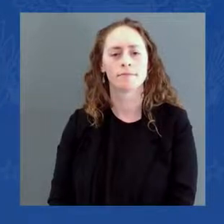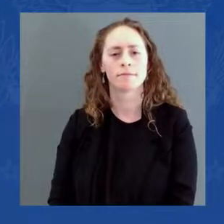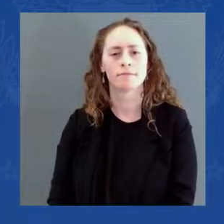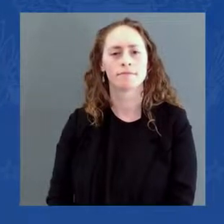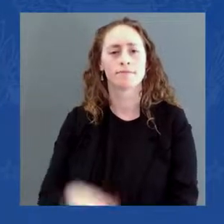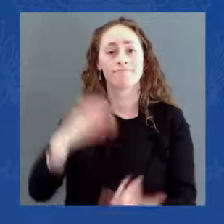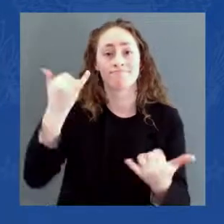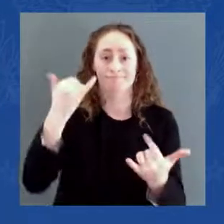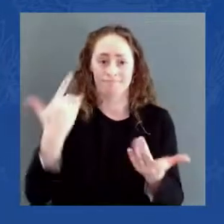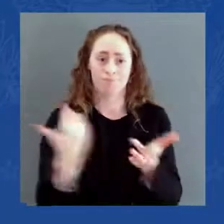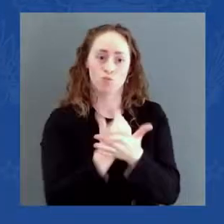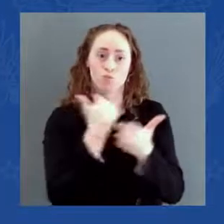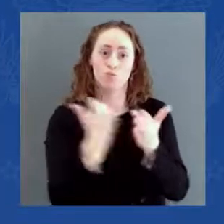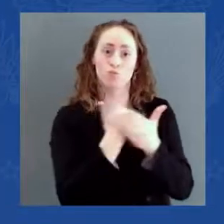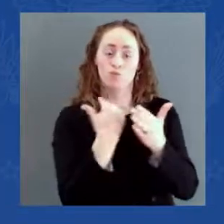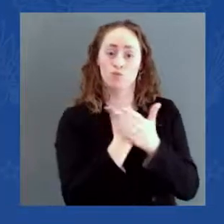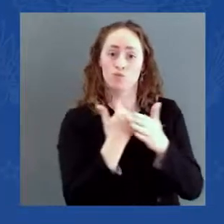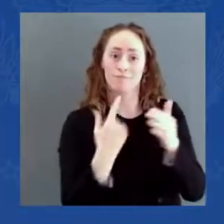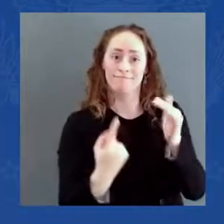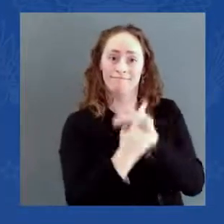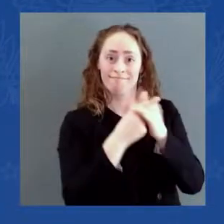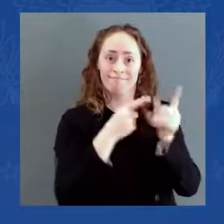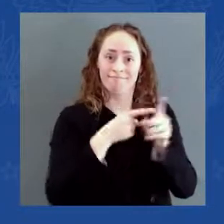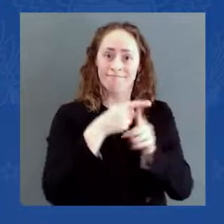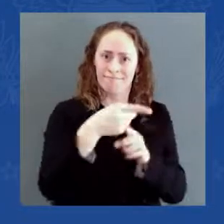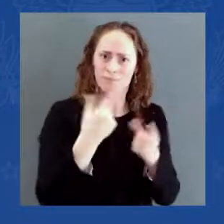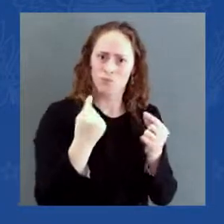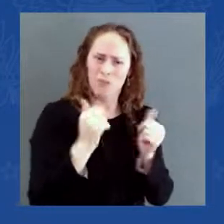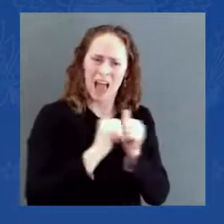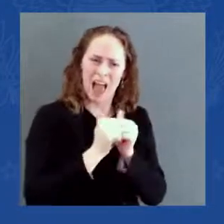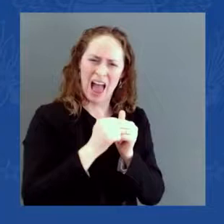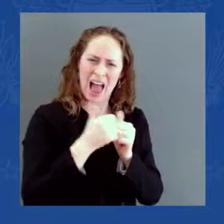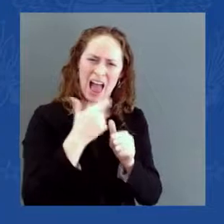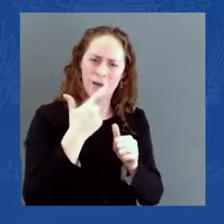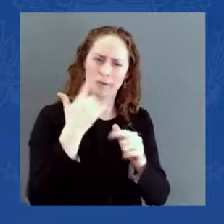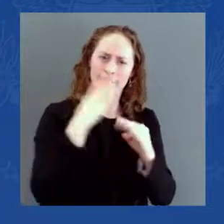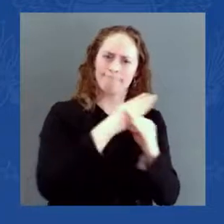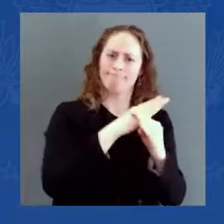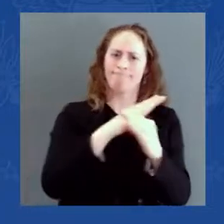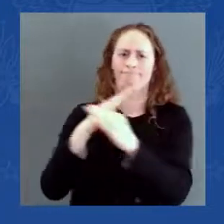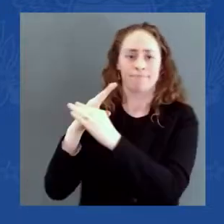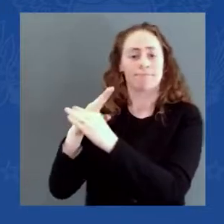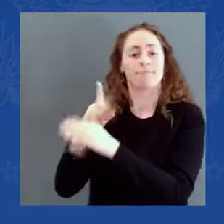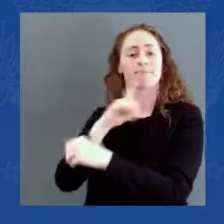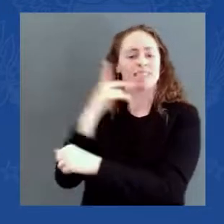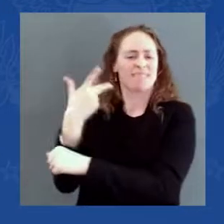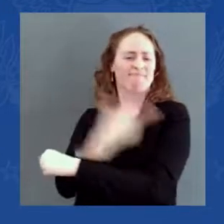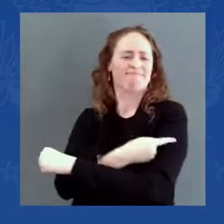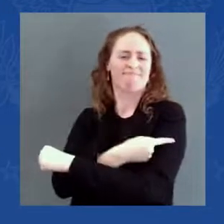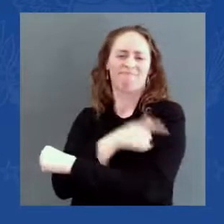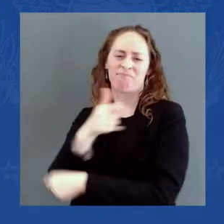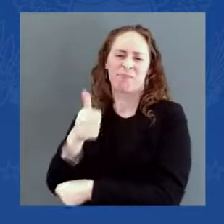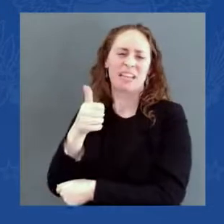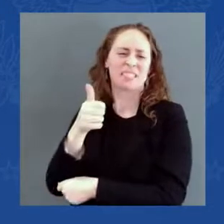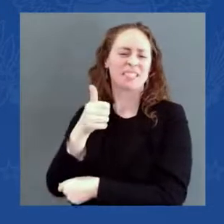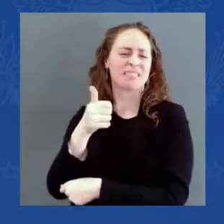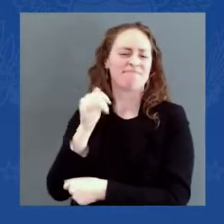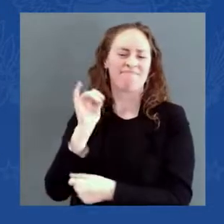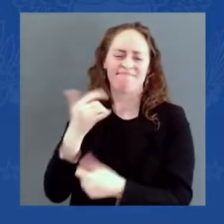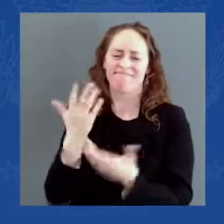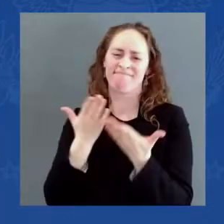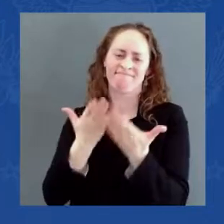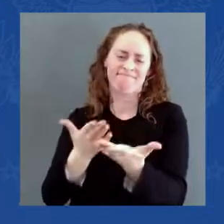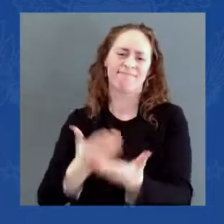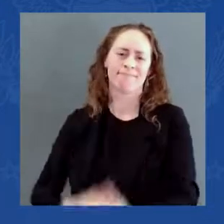Excuse me. We don't yet believe, excuse me, that additional measures will be needed. But so that